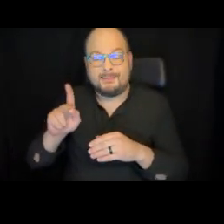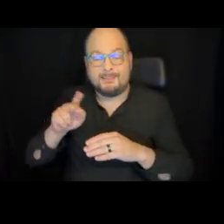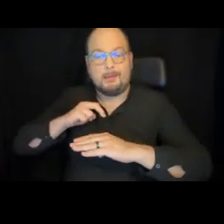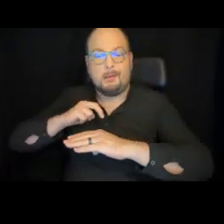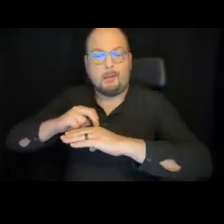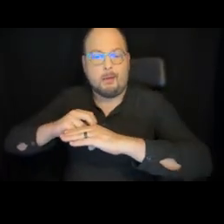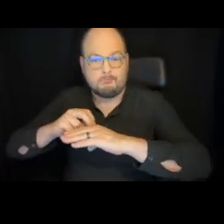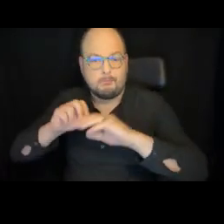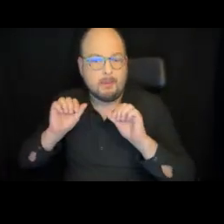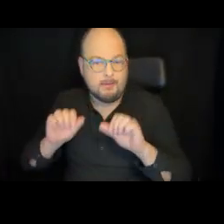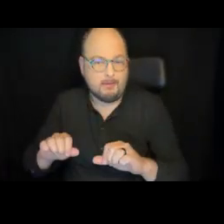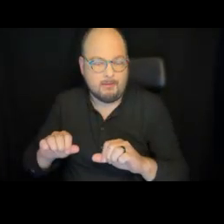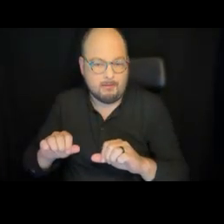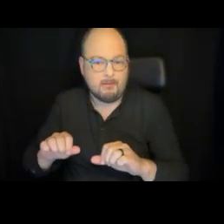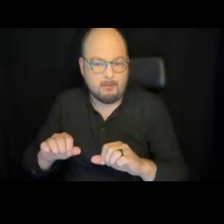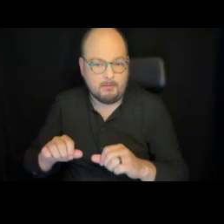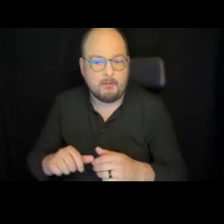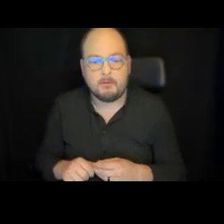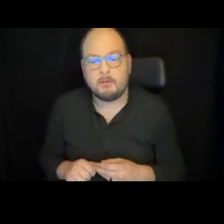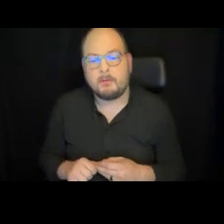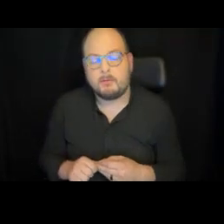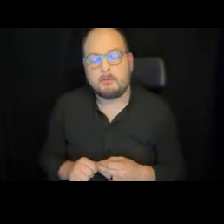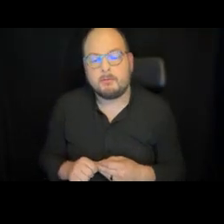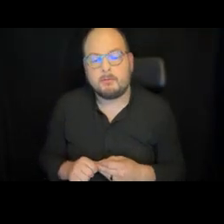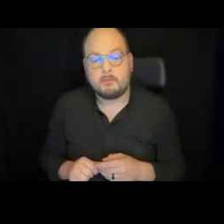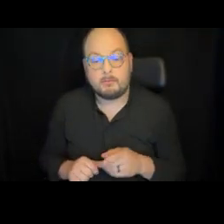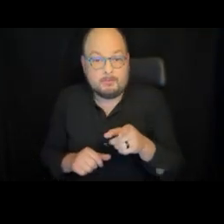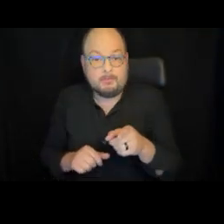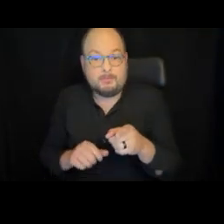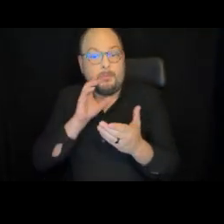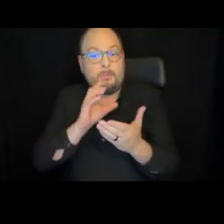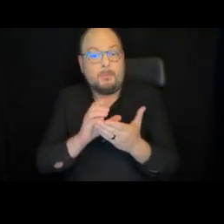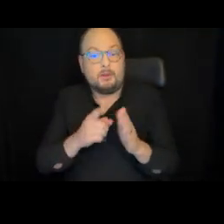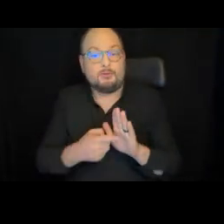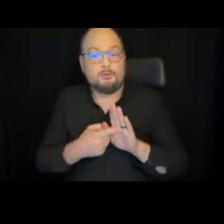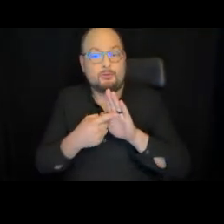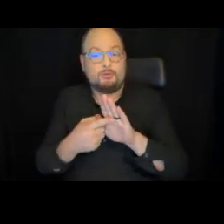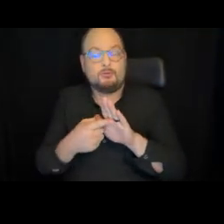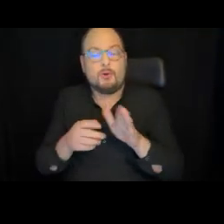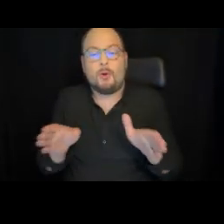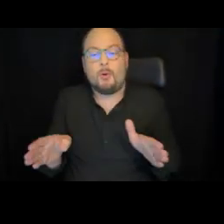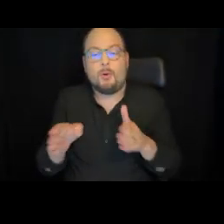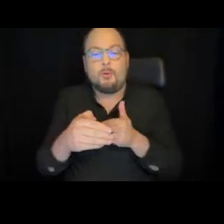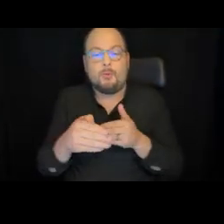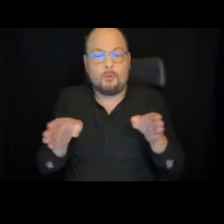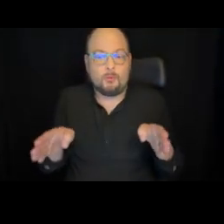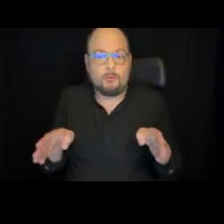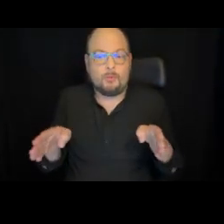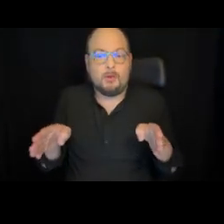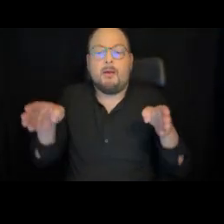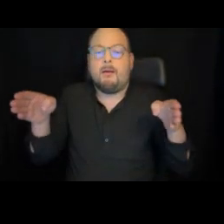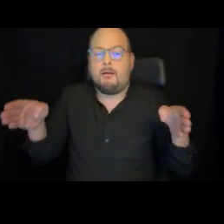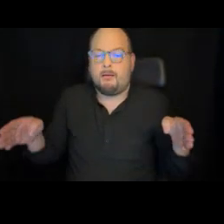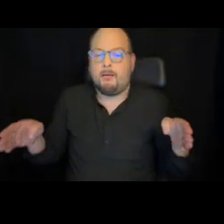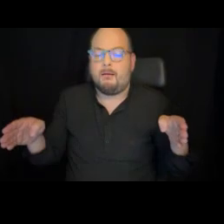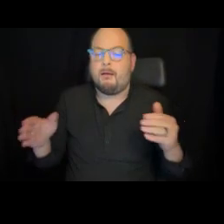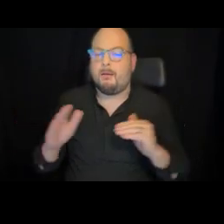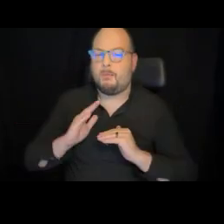This illustration shows that the room width increases to a minimum of